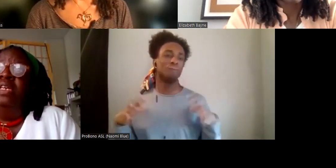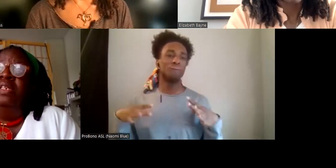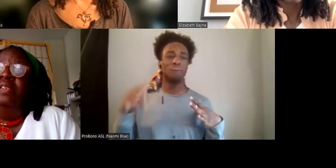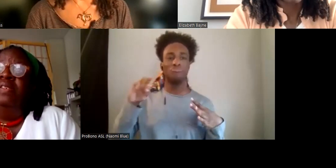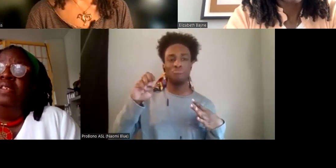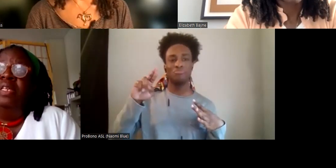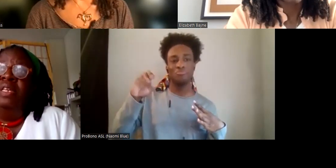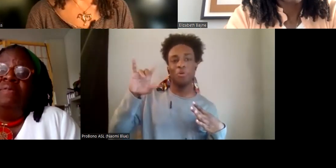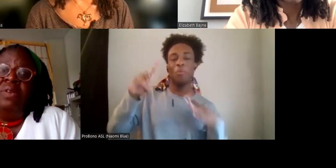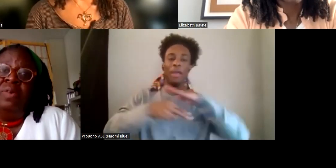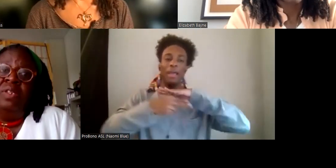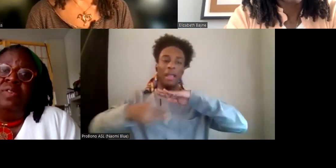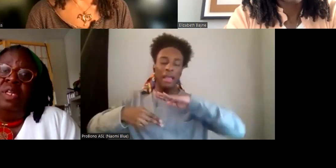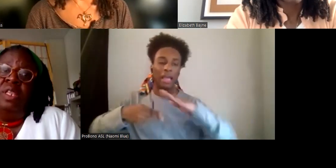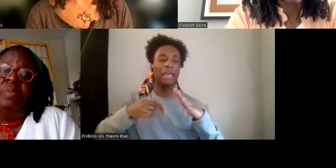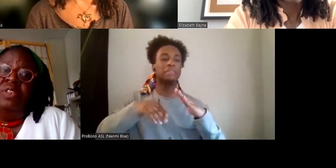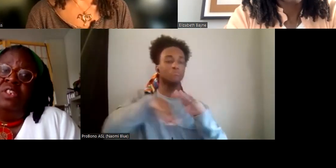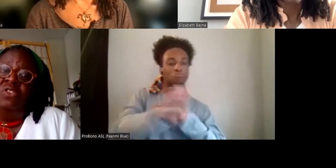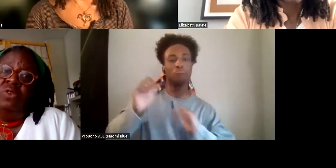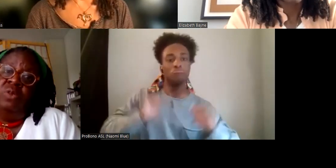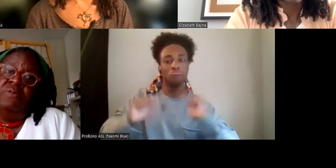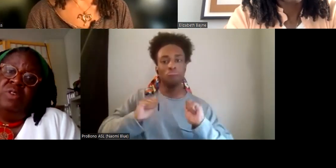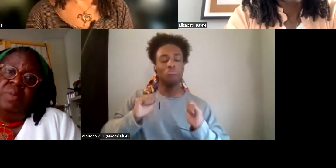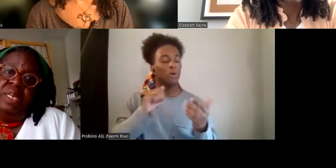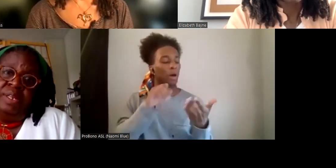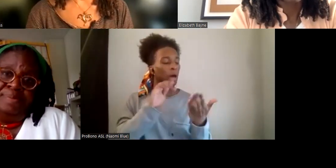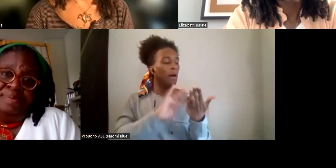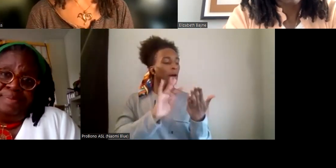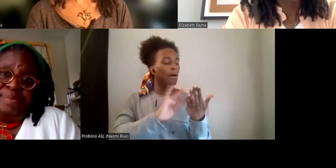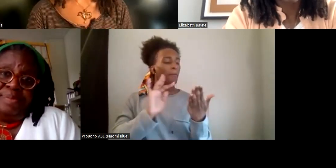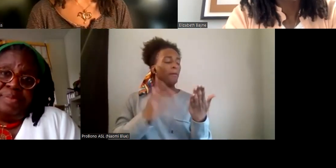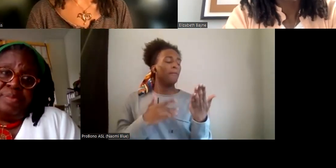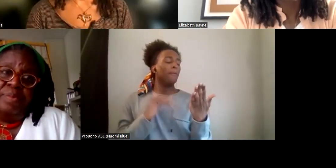This is the influence and the potential of filmmaking,